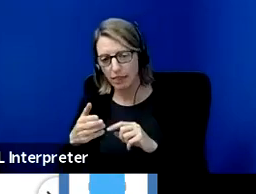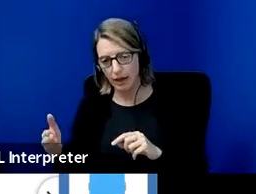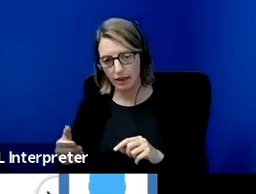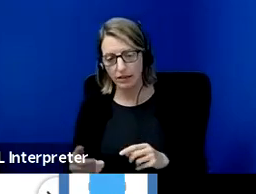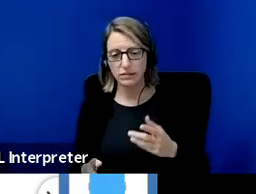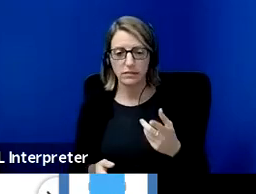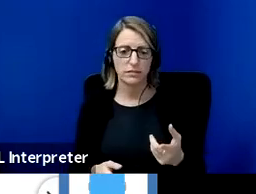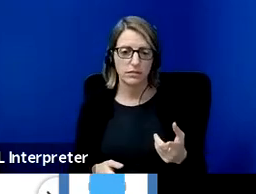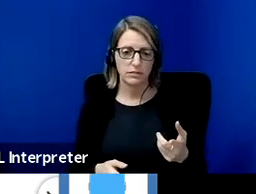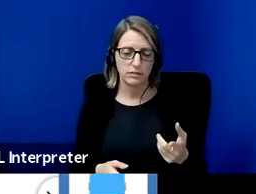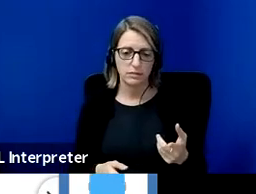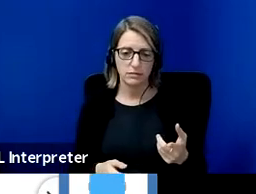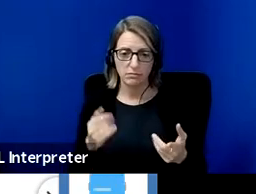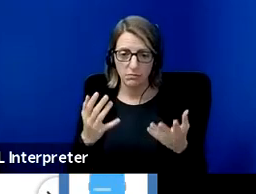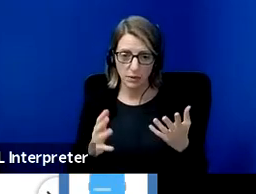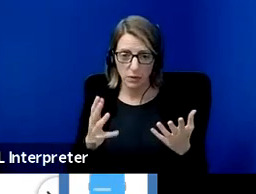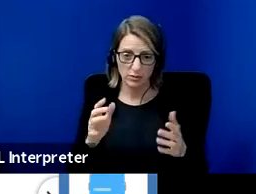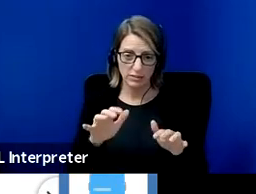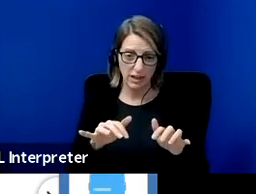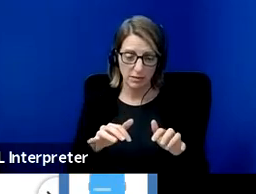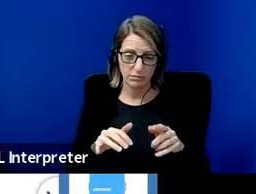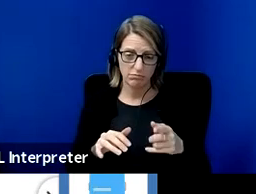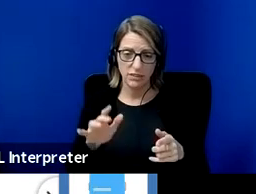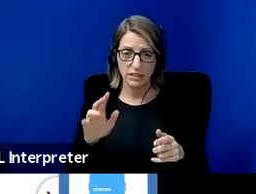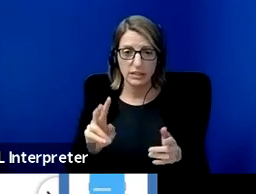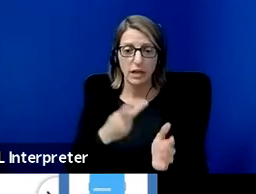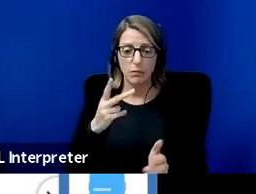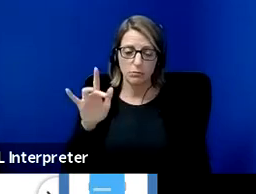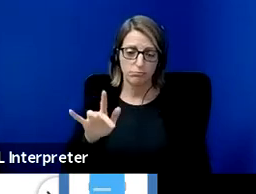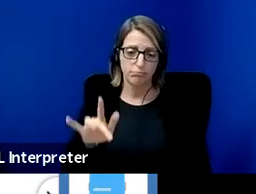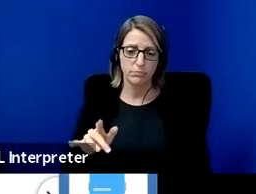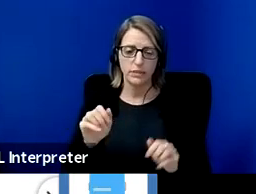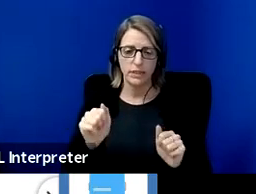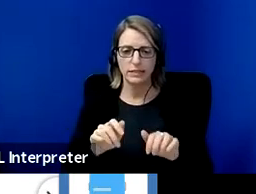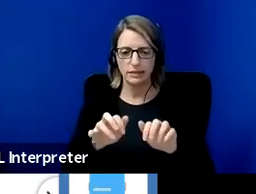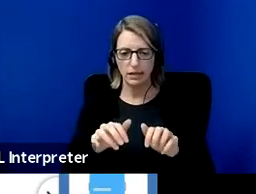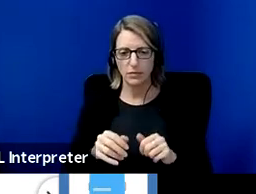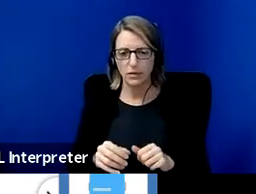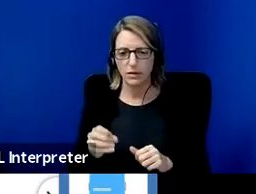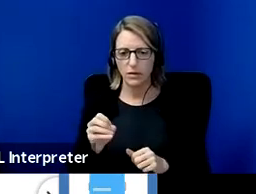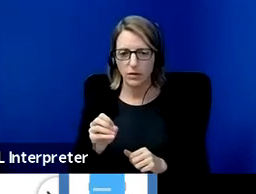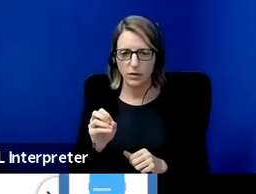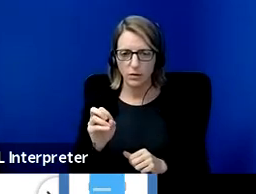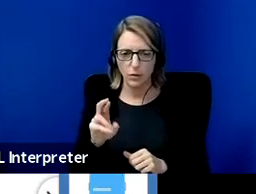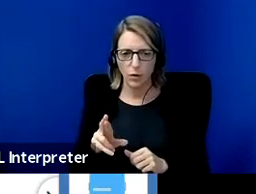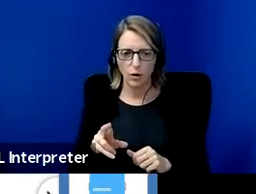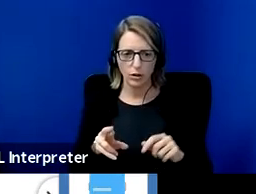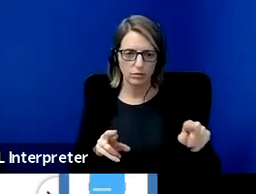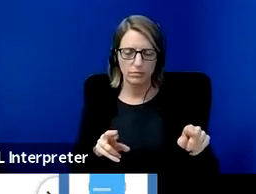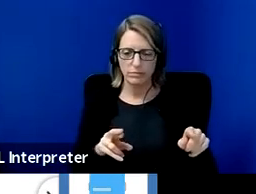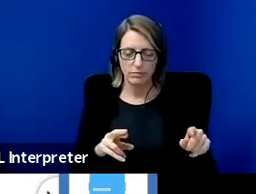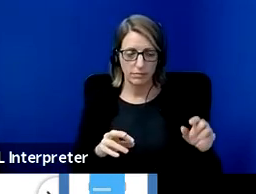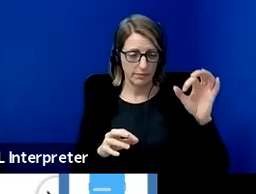if they just double click, it allows them to type in it. Or they could have pushed the T.